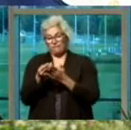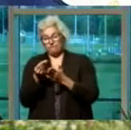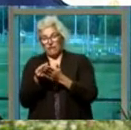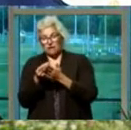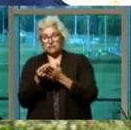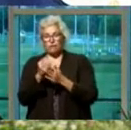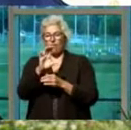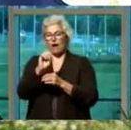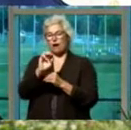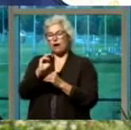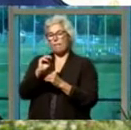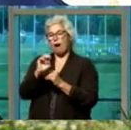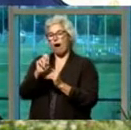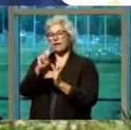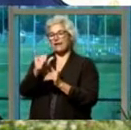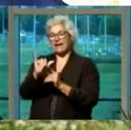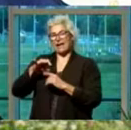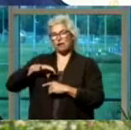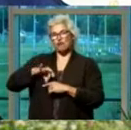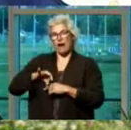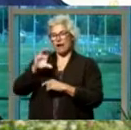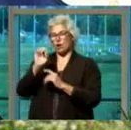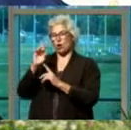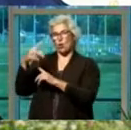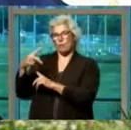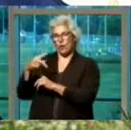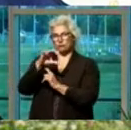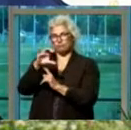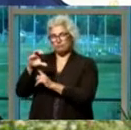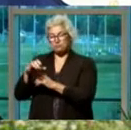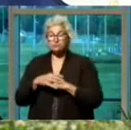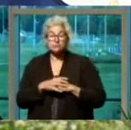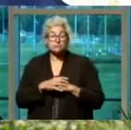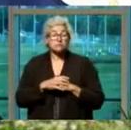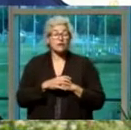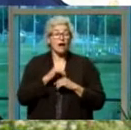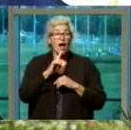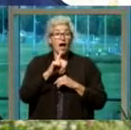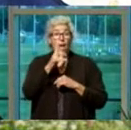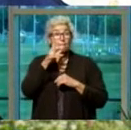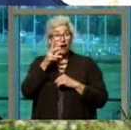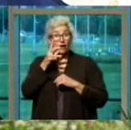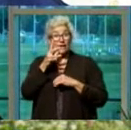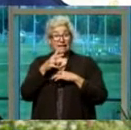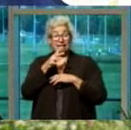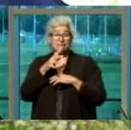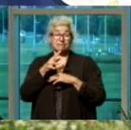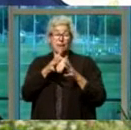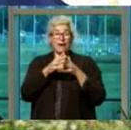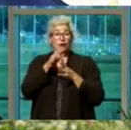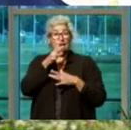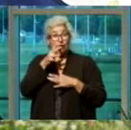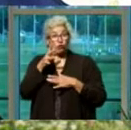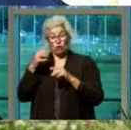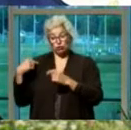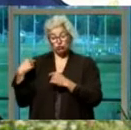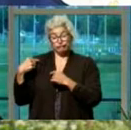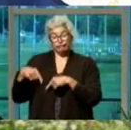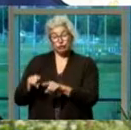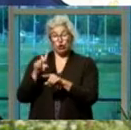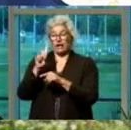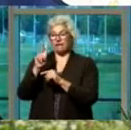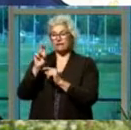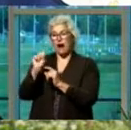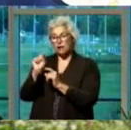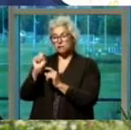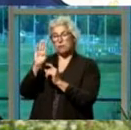Credit Corporation. You know, in the midst of another challenging time for American agriculture in the 1930s during the Dust Bowl, President